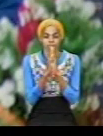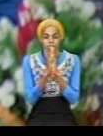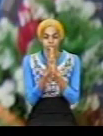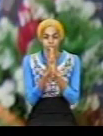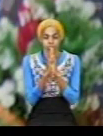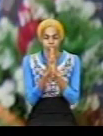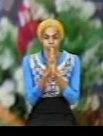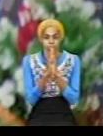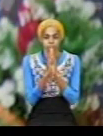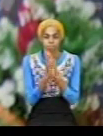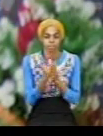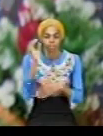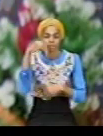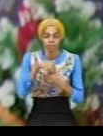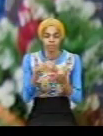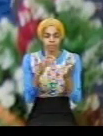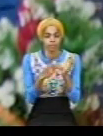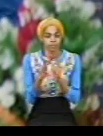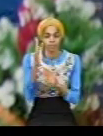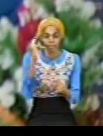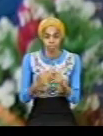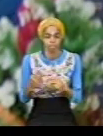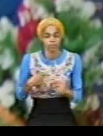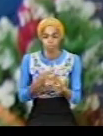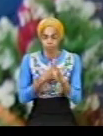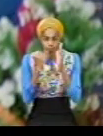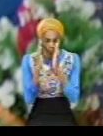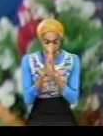In Jesus' name we pray.